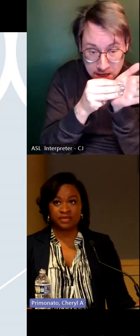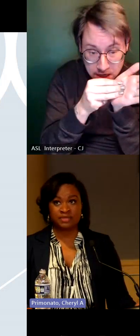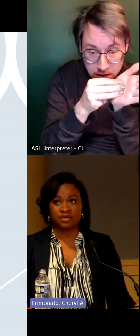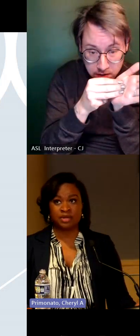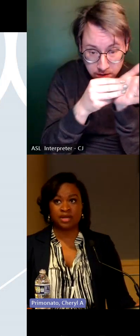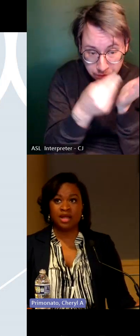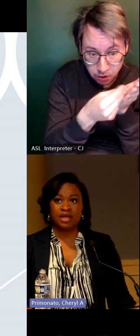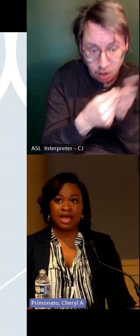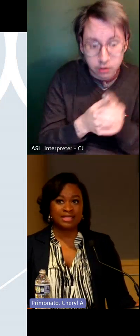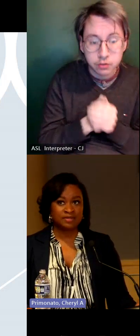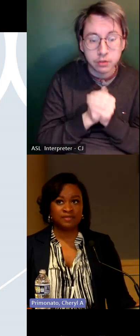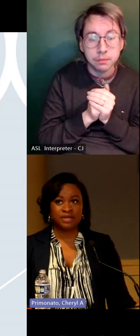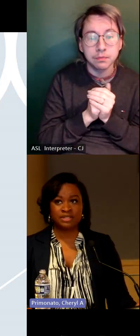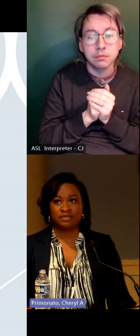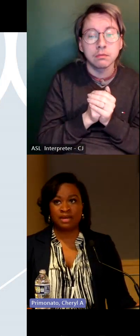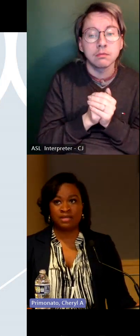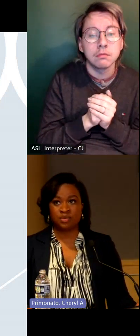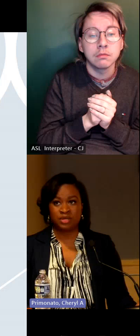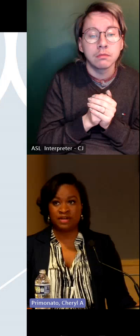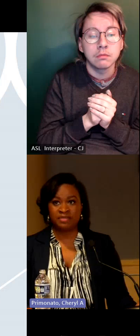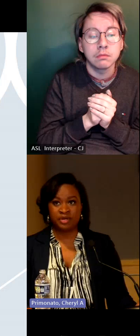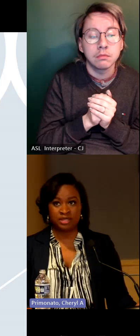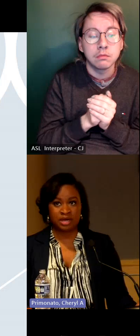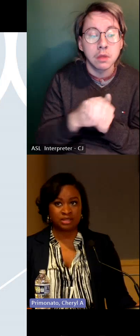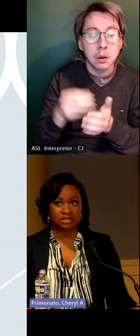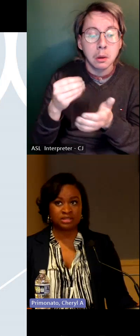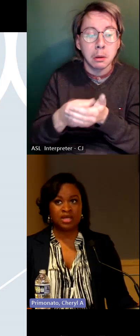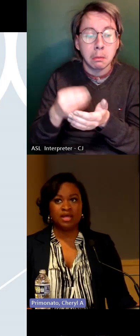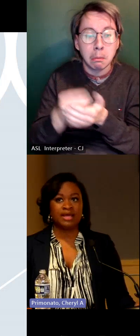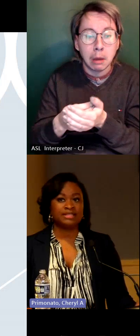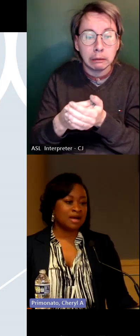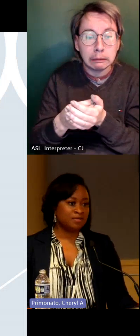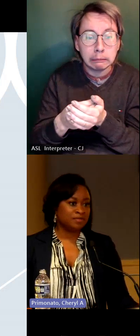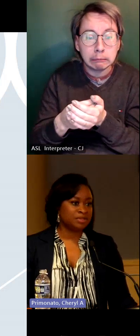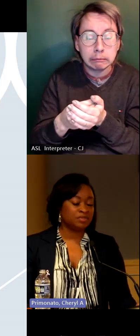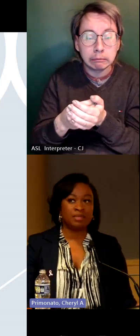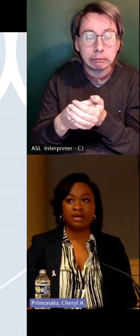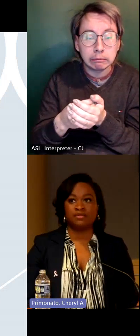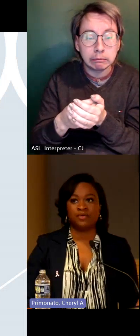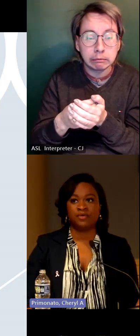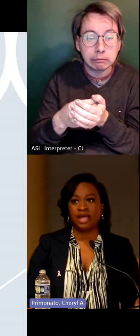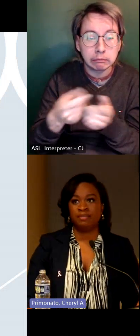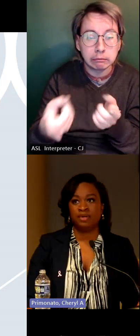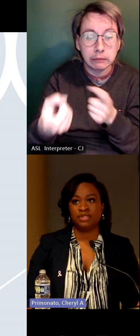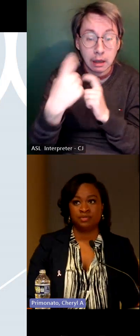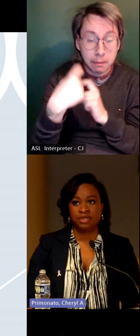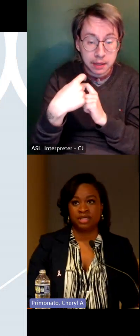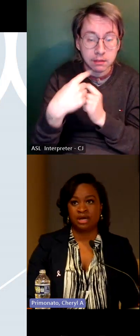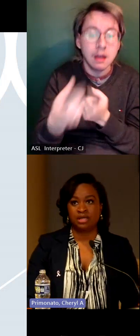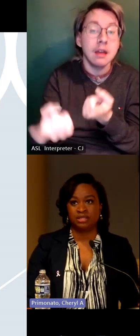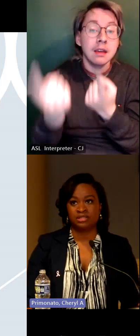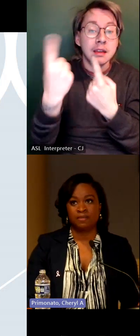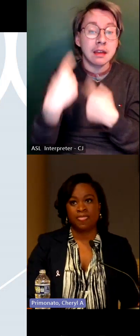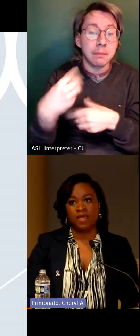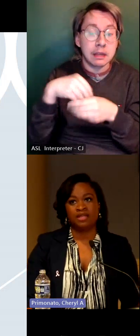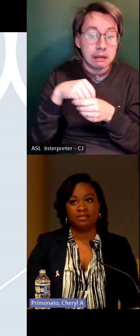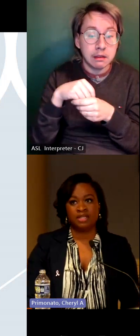operating reserves. There were cash inflows of about $25 million, cash outflows of about $48.2